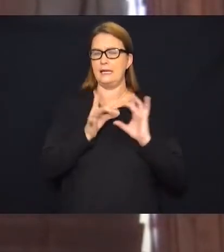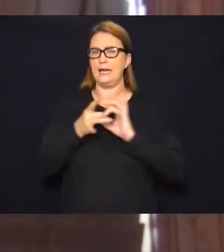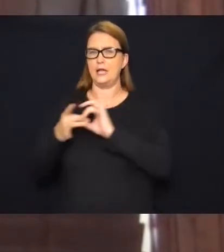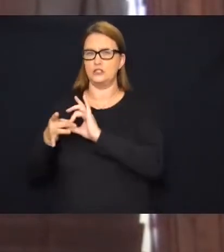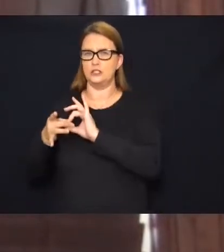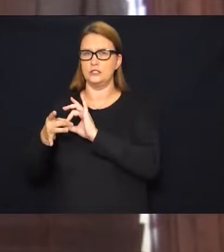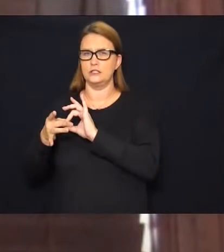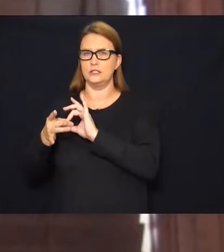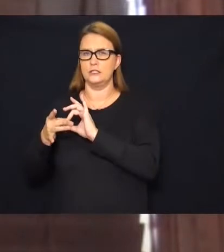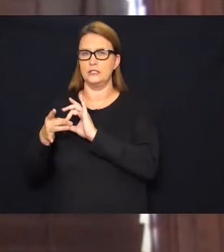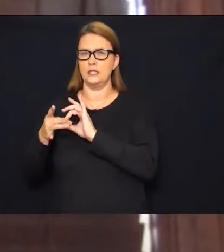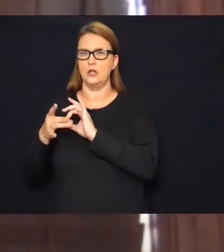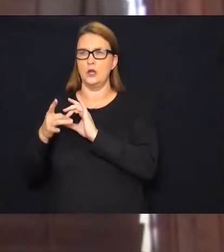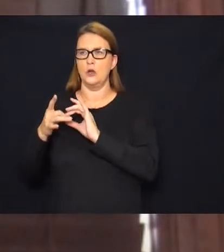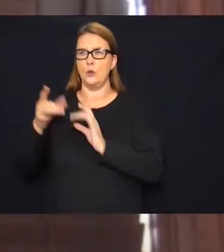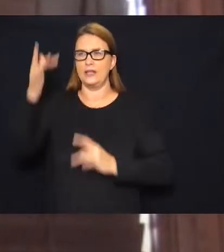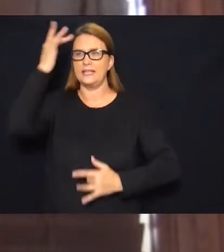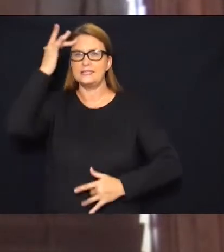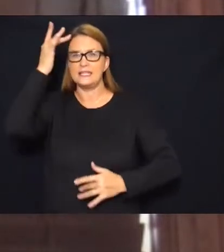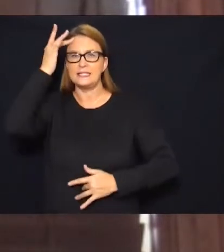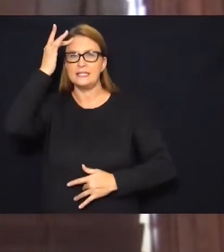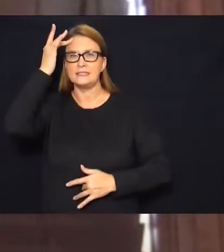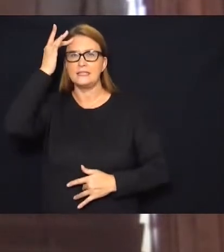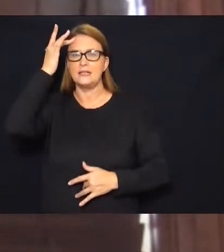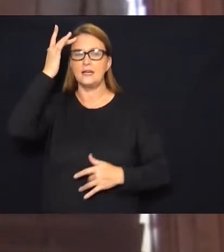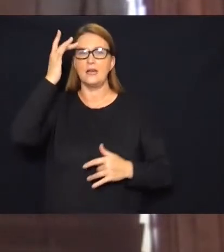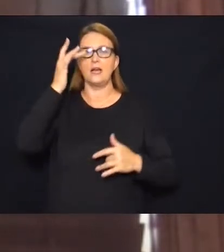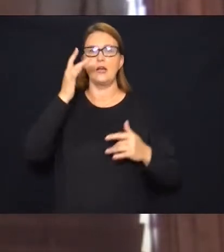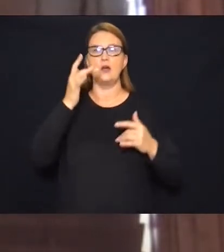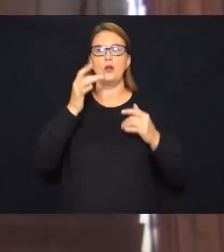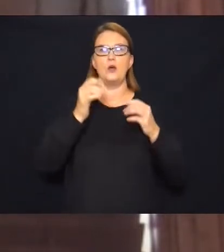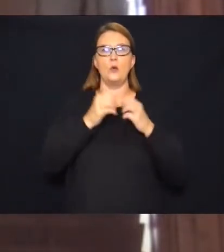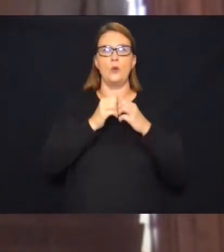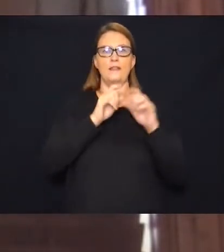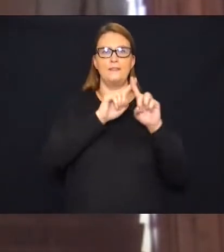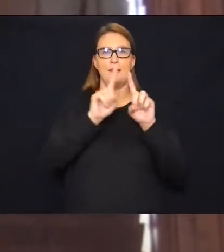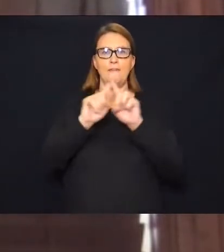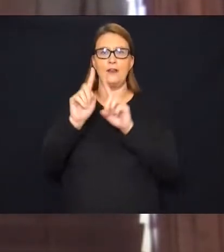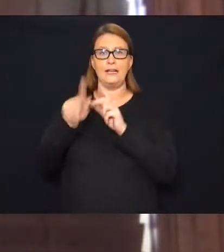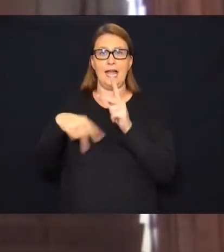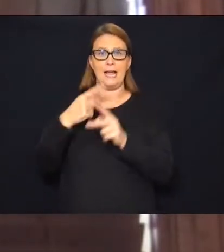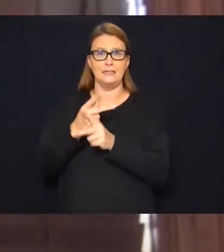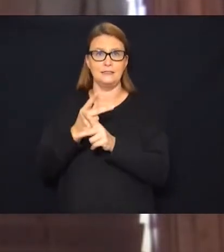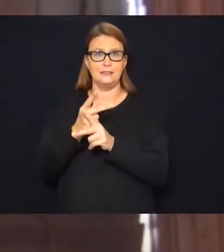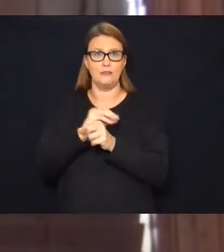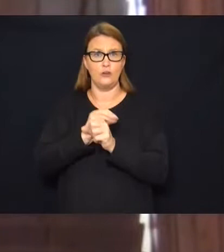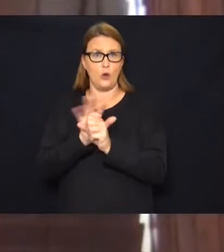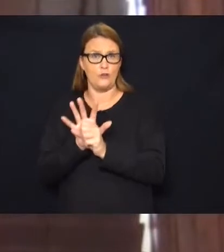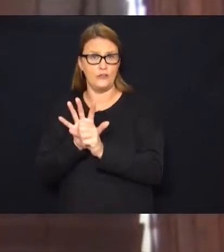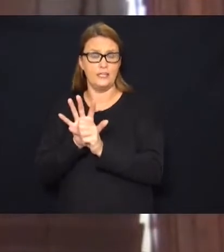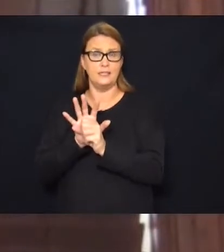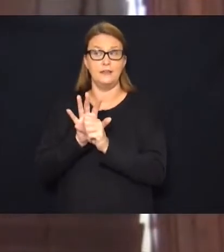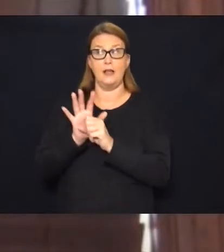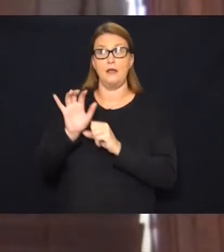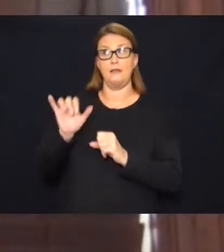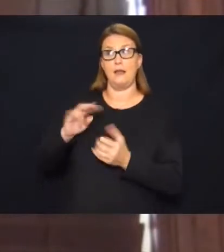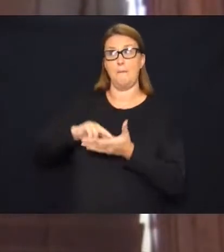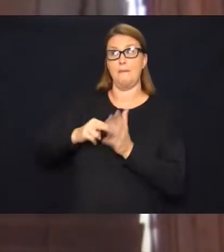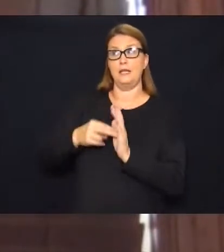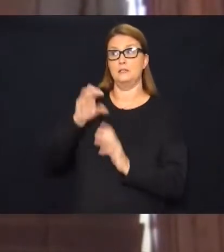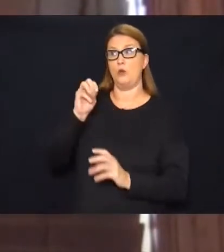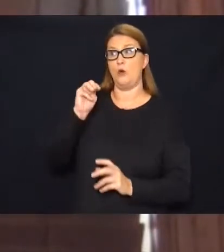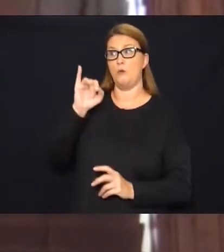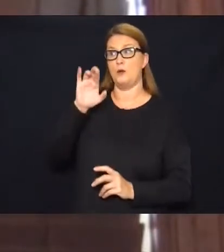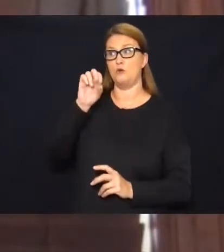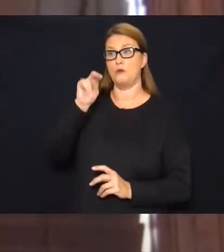the level of illness people can get with all forms of COVID-19, and including the Omicron variant, and